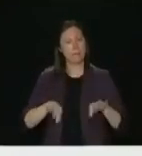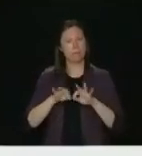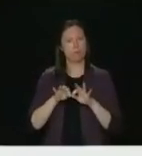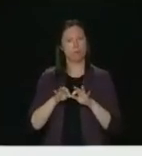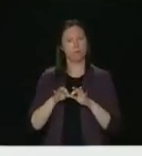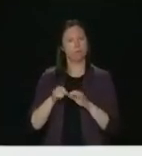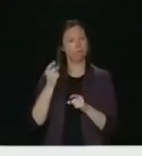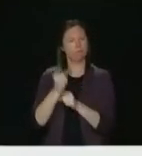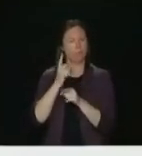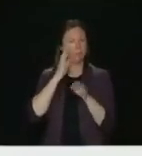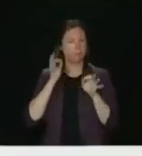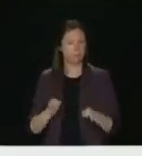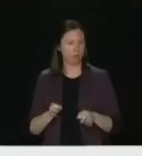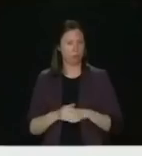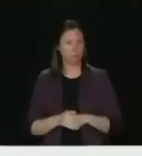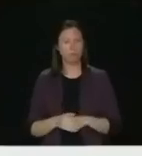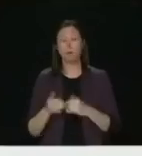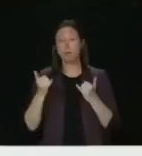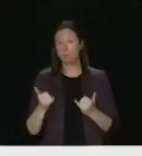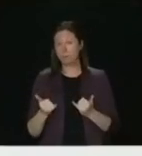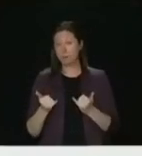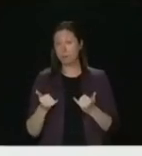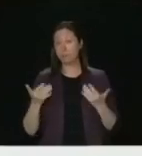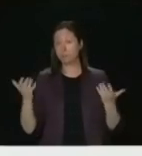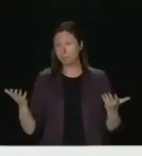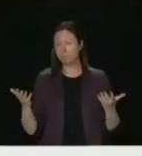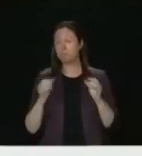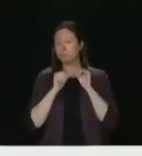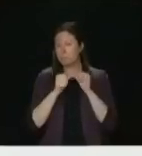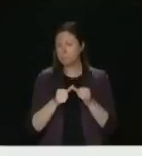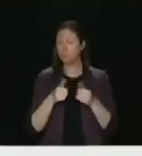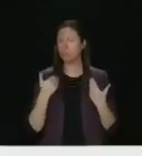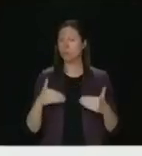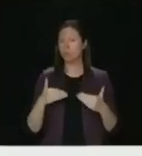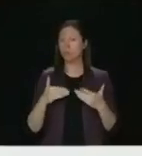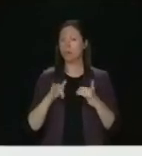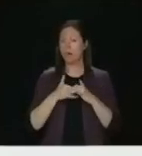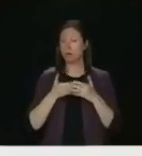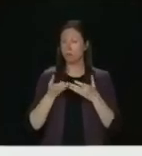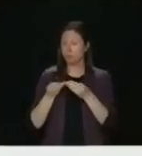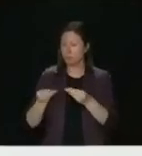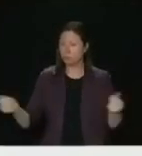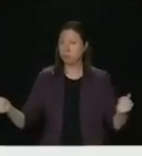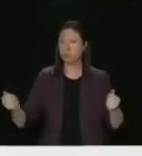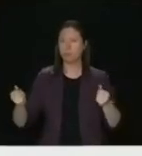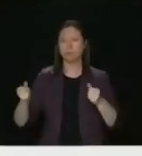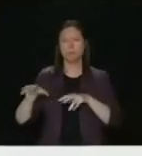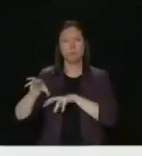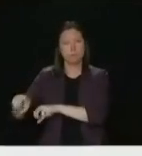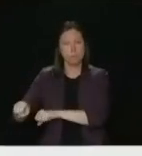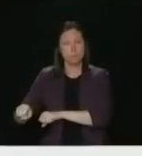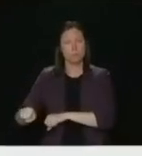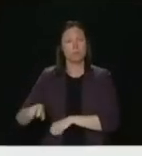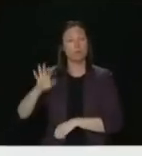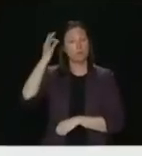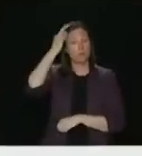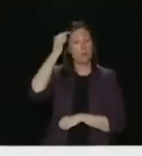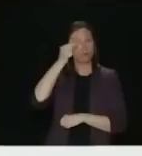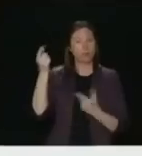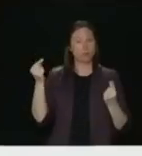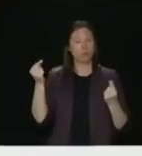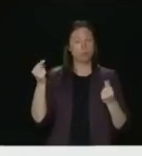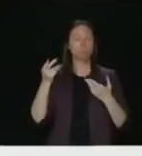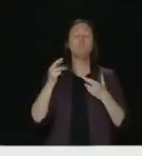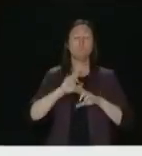do. Today, to continue building on these efforts, the federal government is ready to